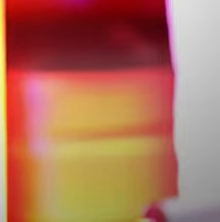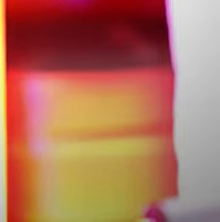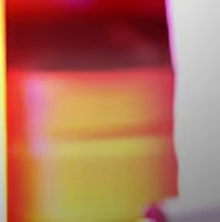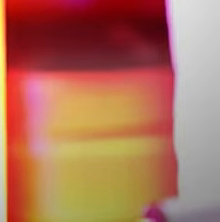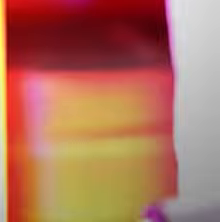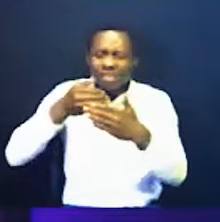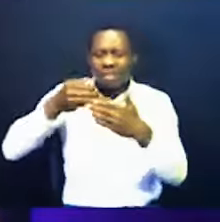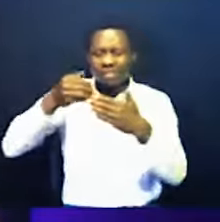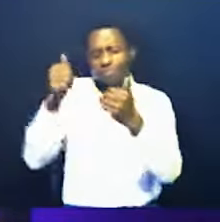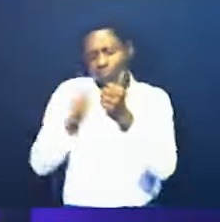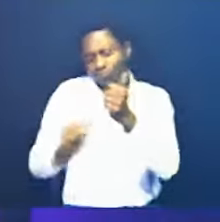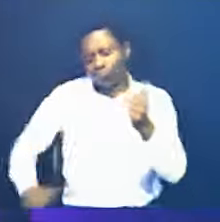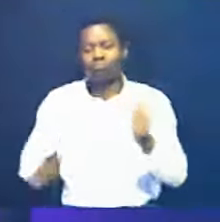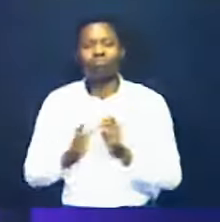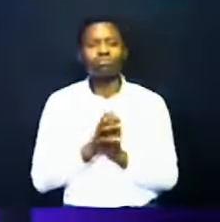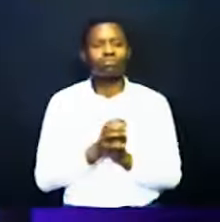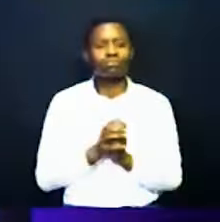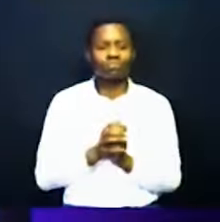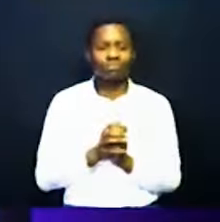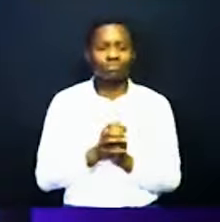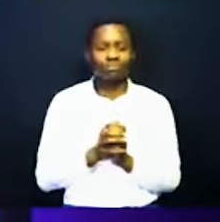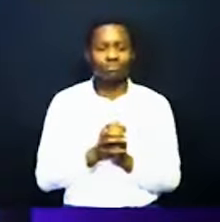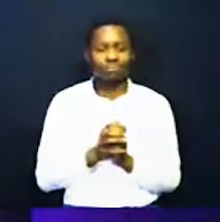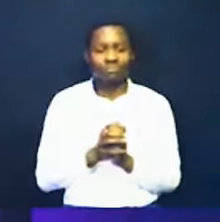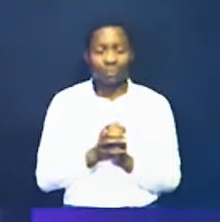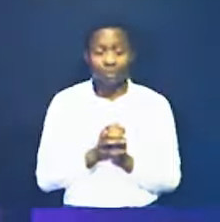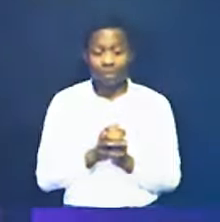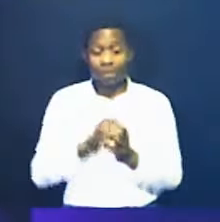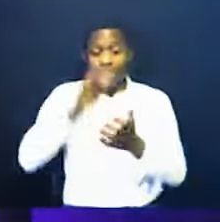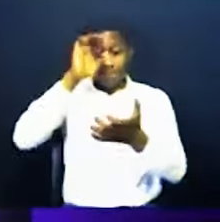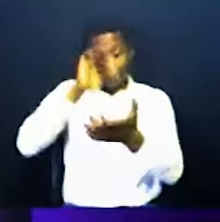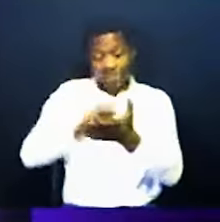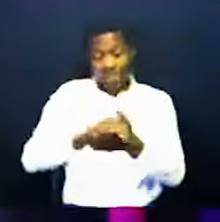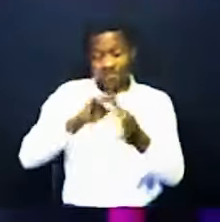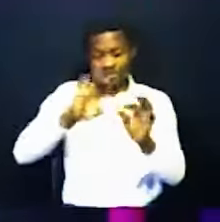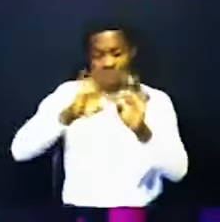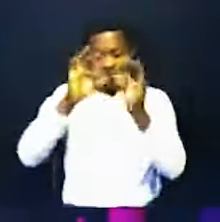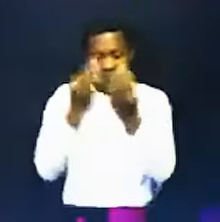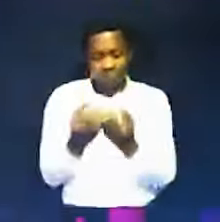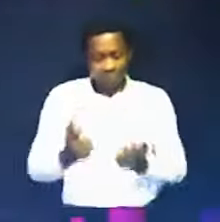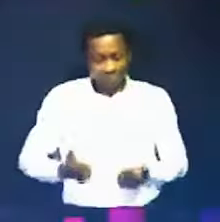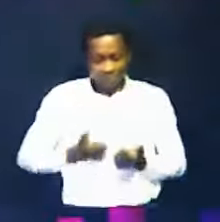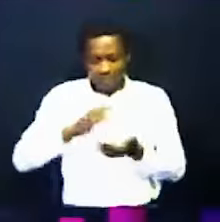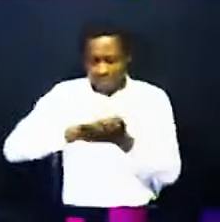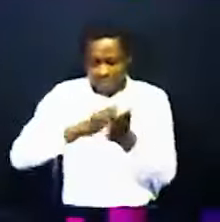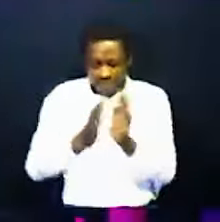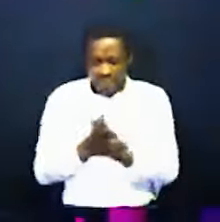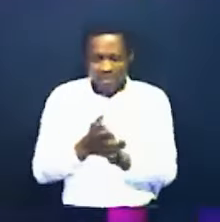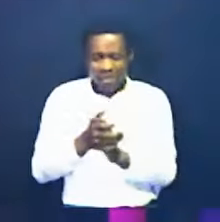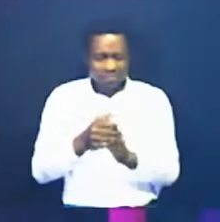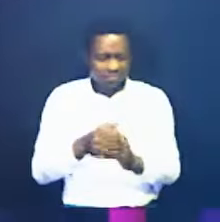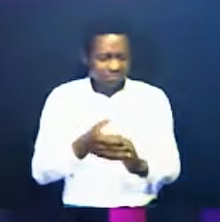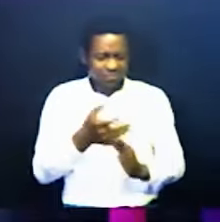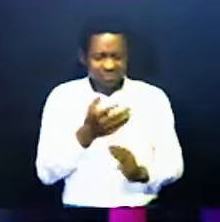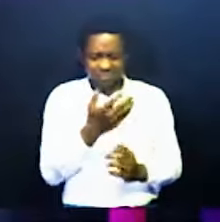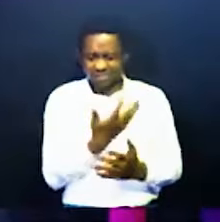videos. Thank you. Marriage and family life, an endangered institution. Now,